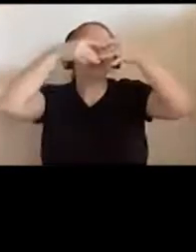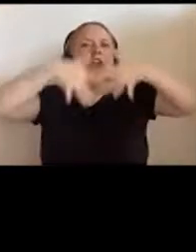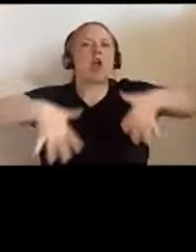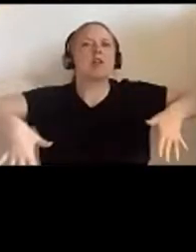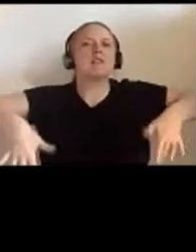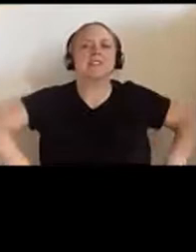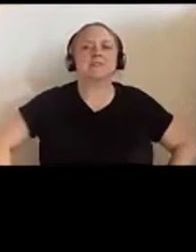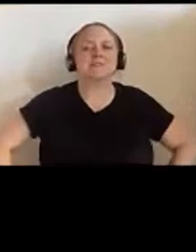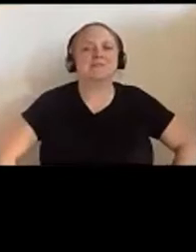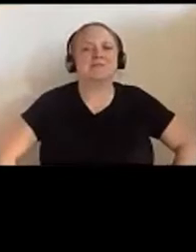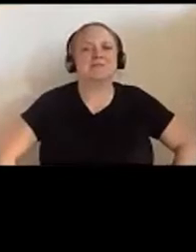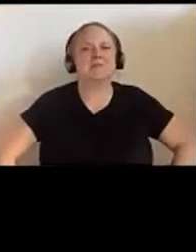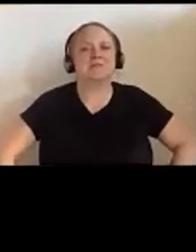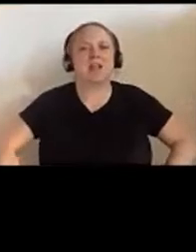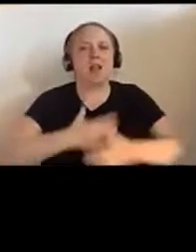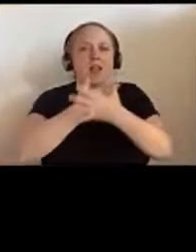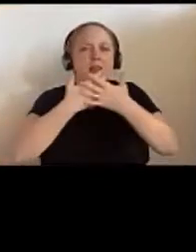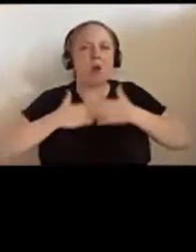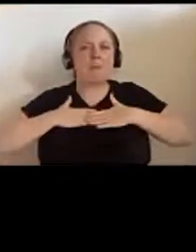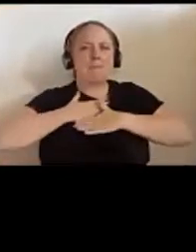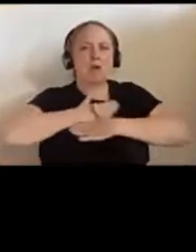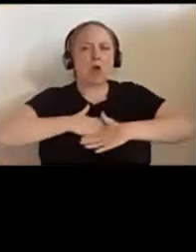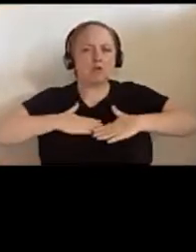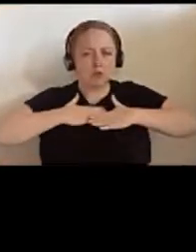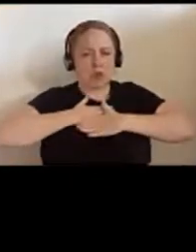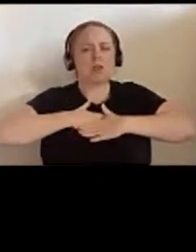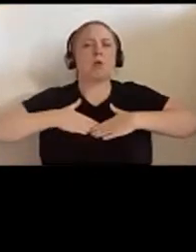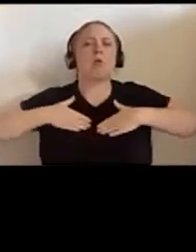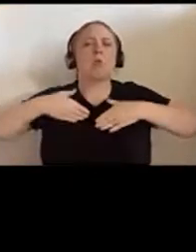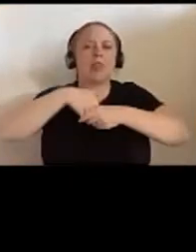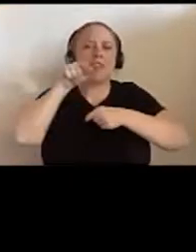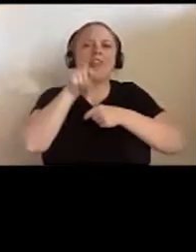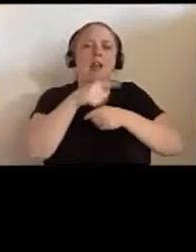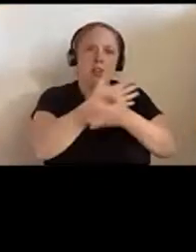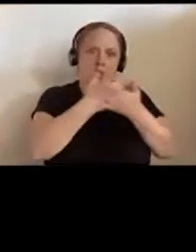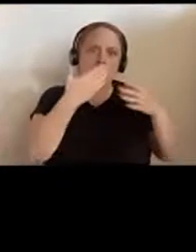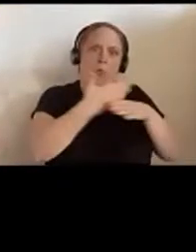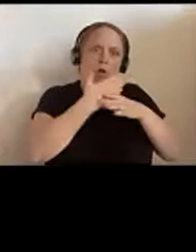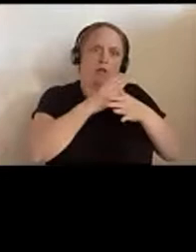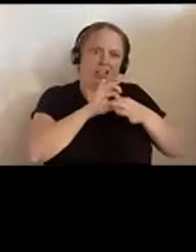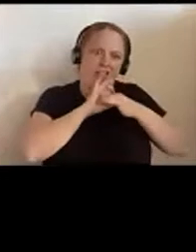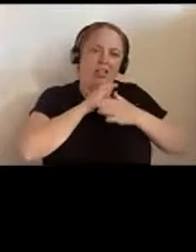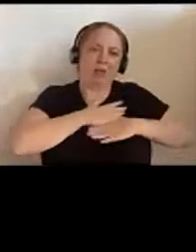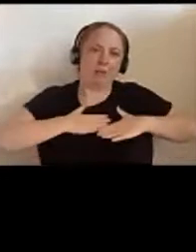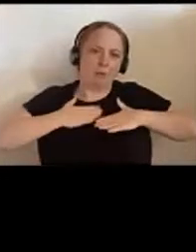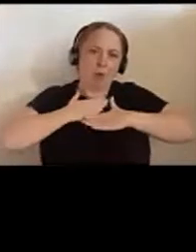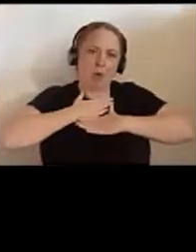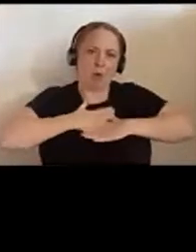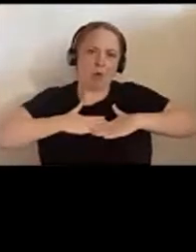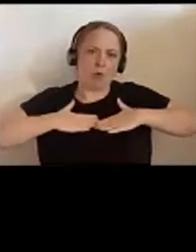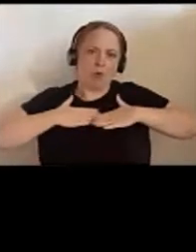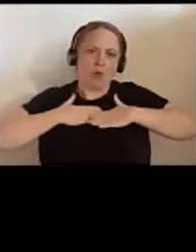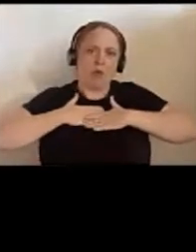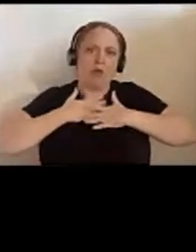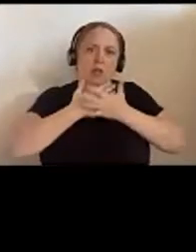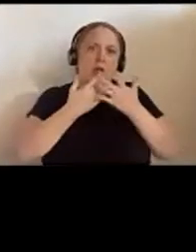Yeah, and there's a lot of emotions within that. And I think a lot of these works are very emotional because as many facts and figures